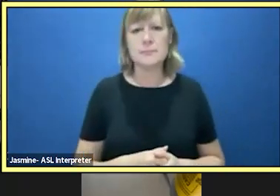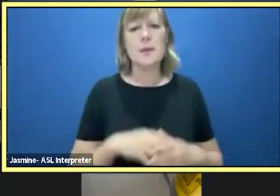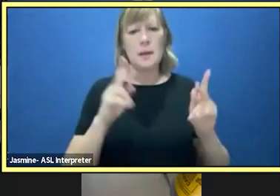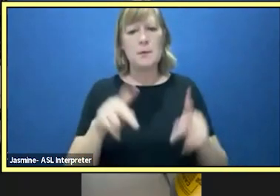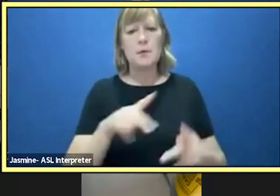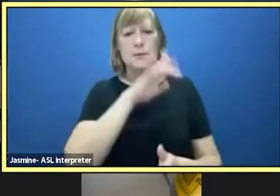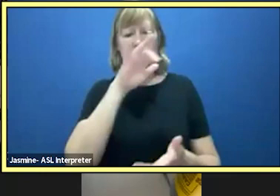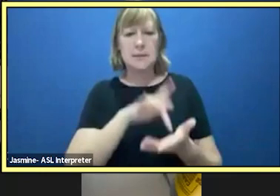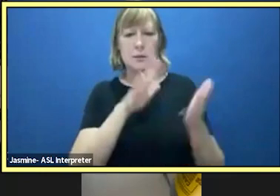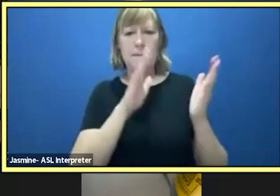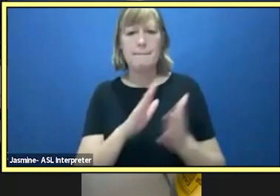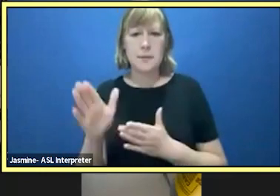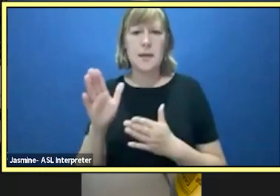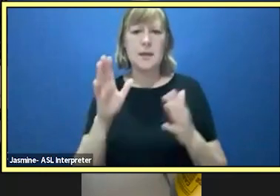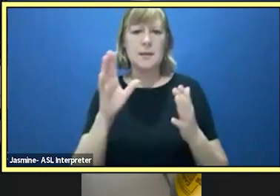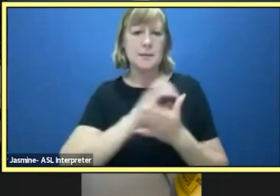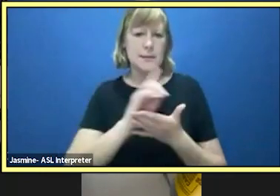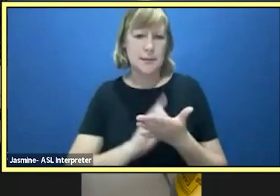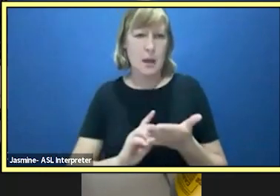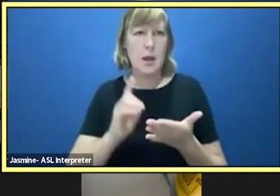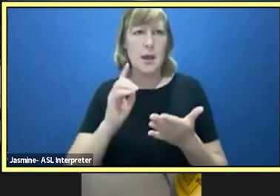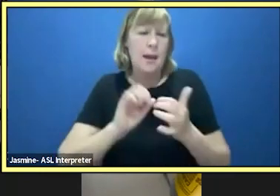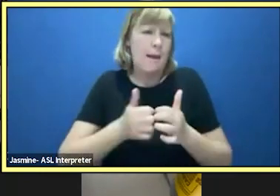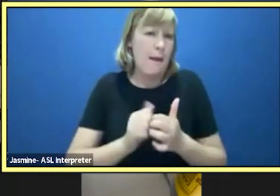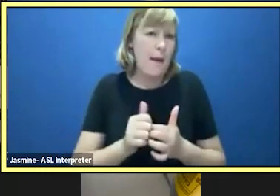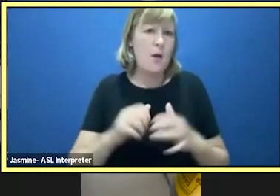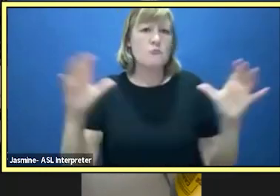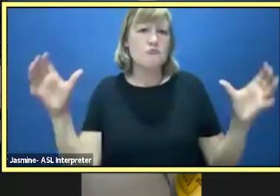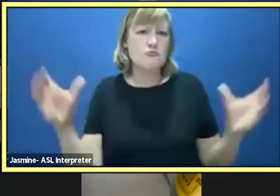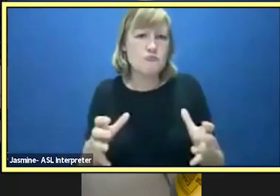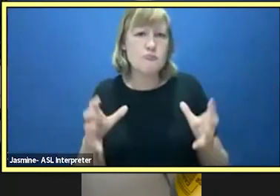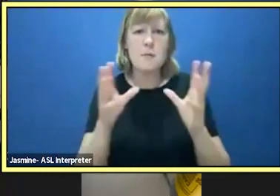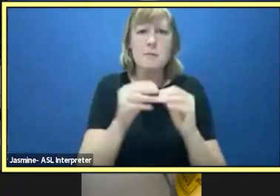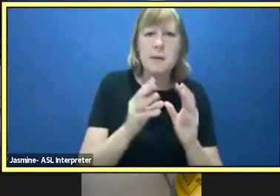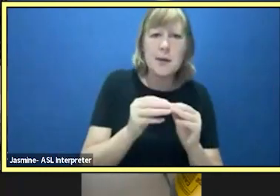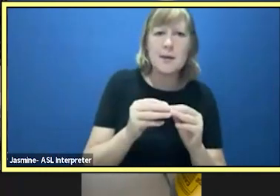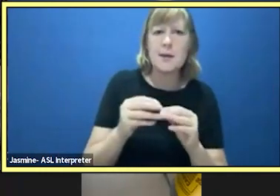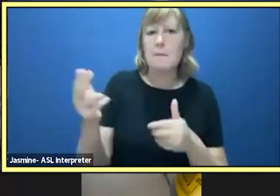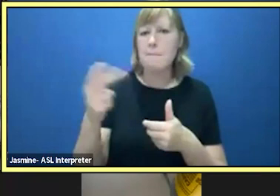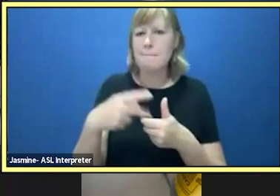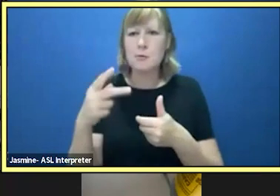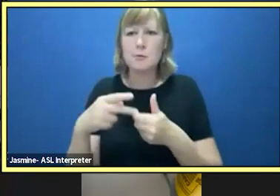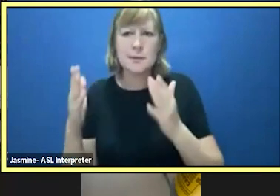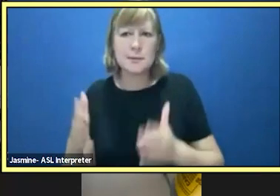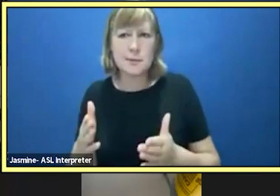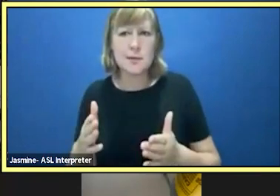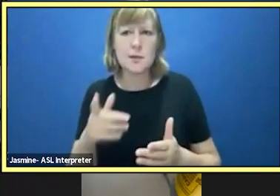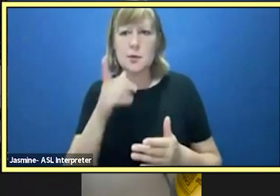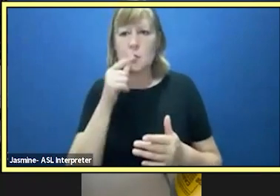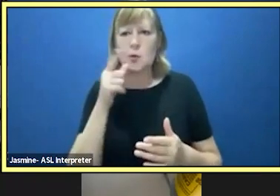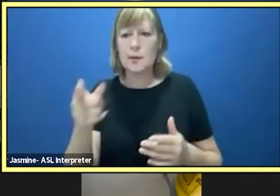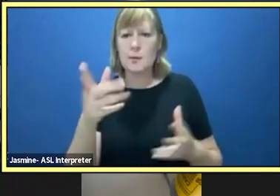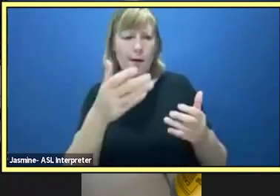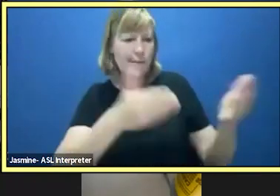there's conversations with the participant, whoever the participant invites to help them. So it's